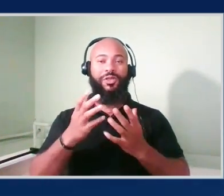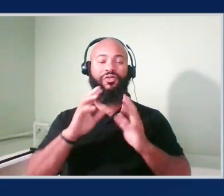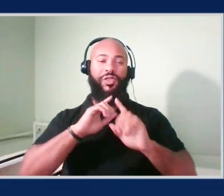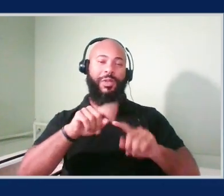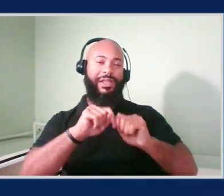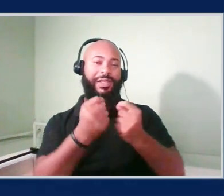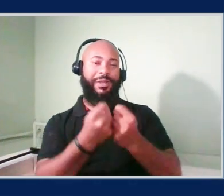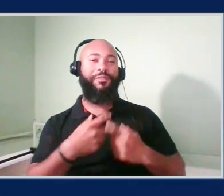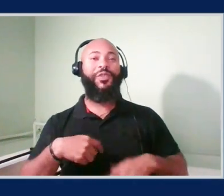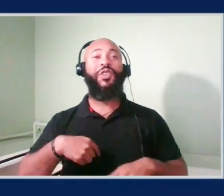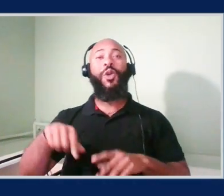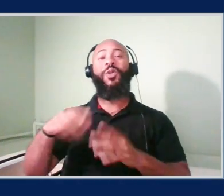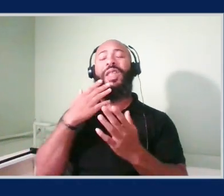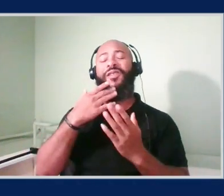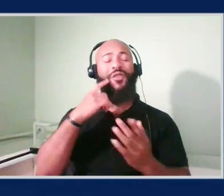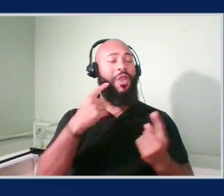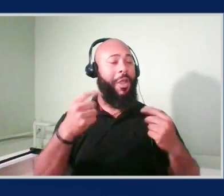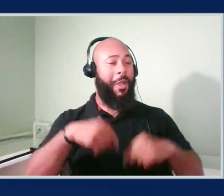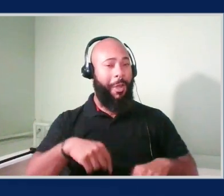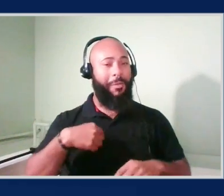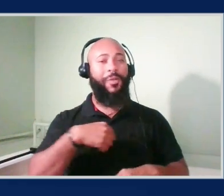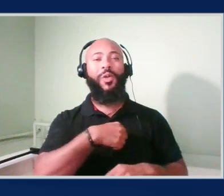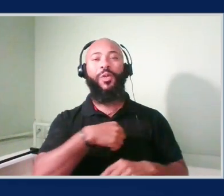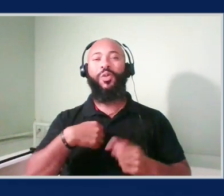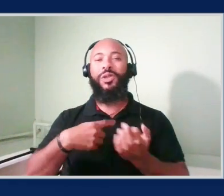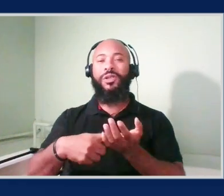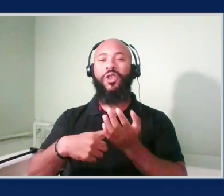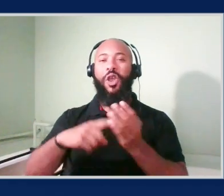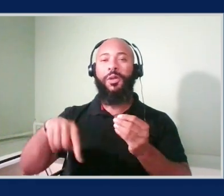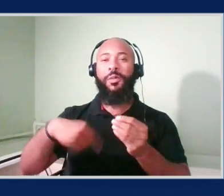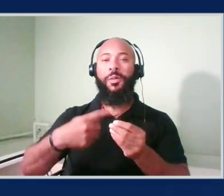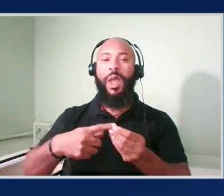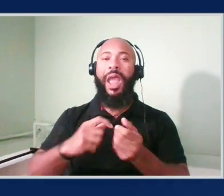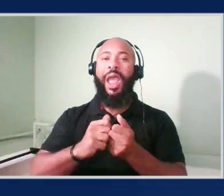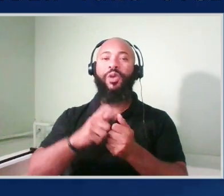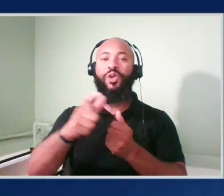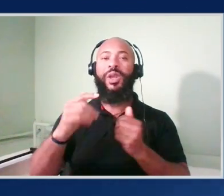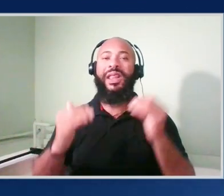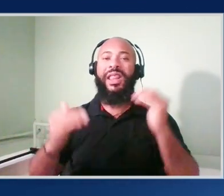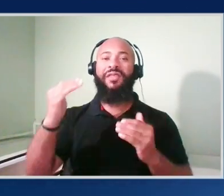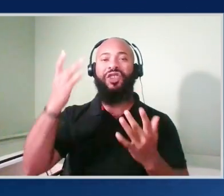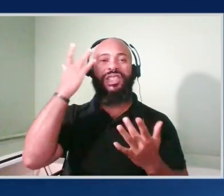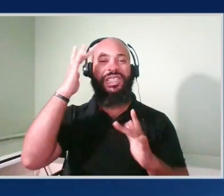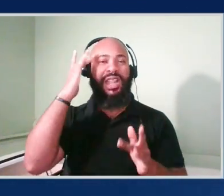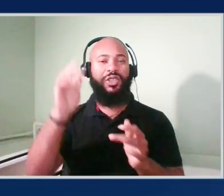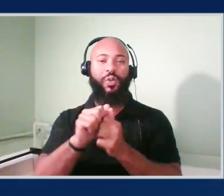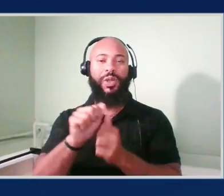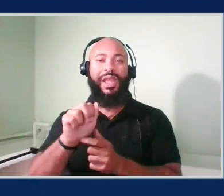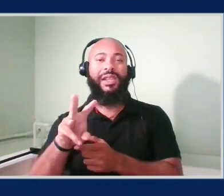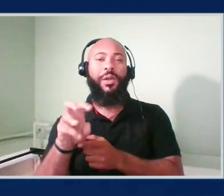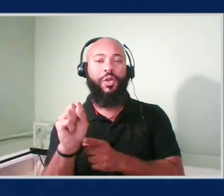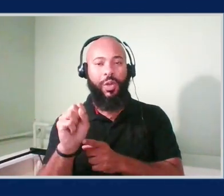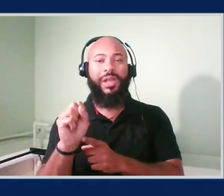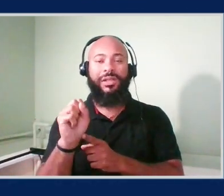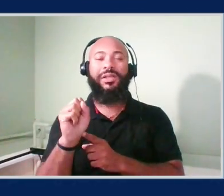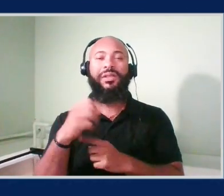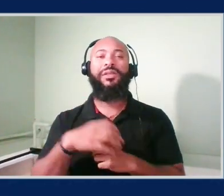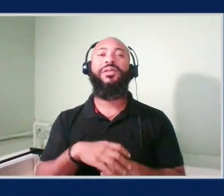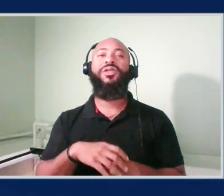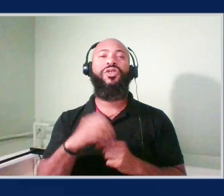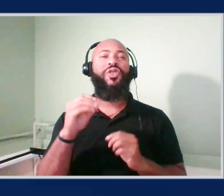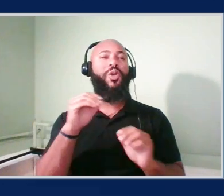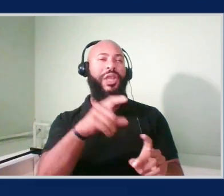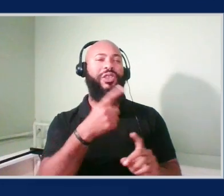session, we're going to talk about how you can leverage threat intelligence on AWS. So let's jump in. So Shannon, can you tell us a bit about